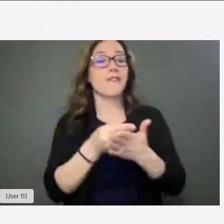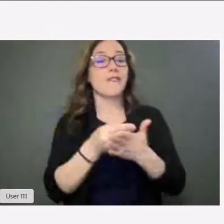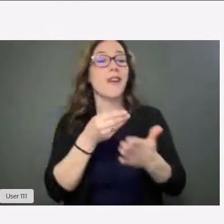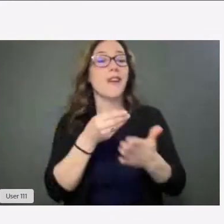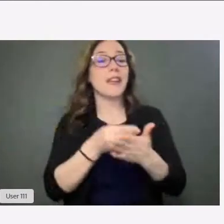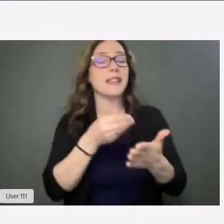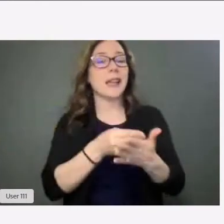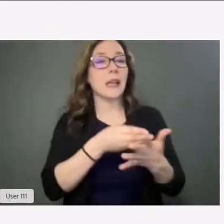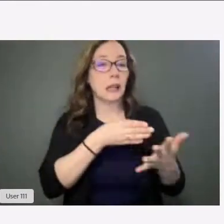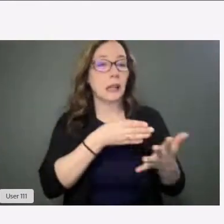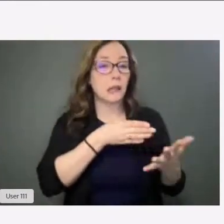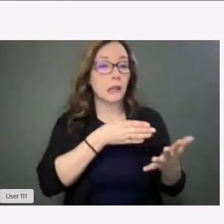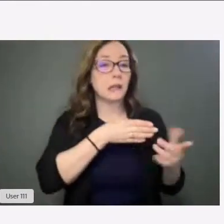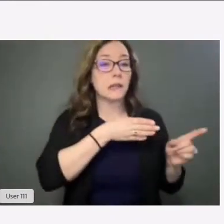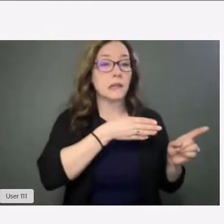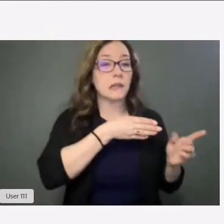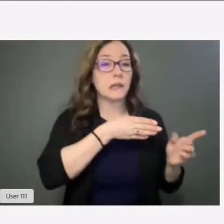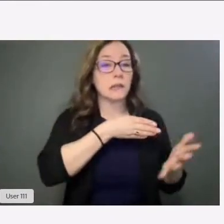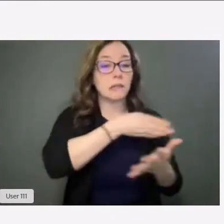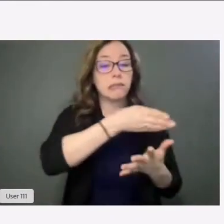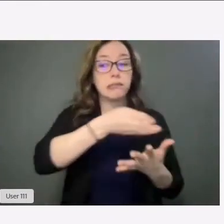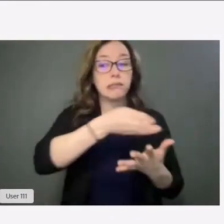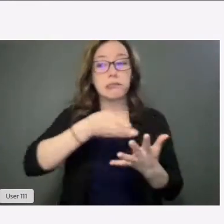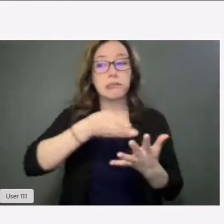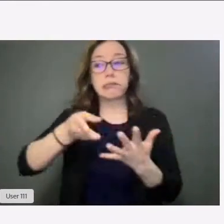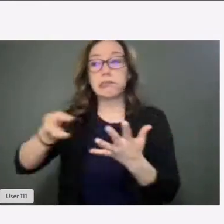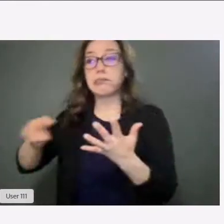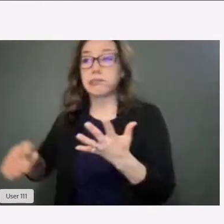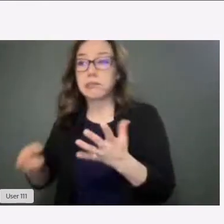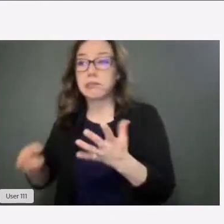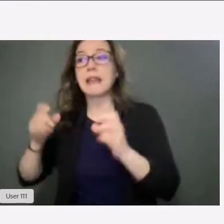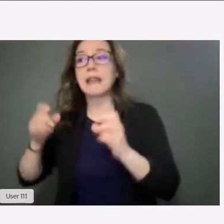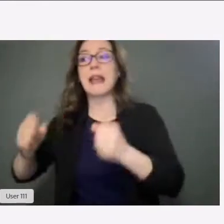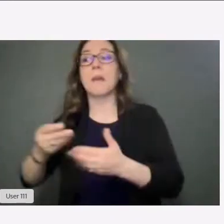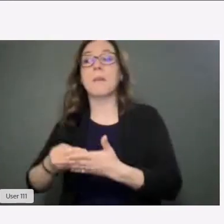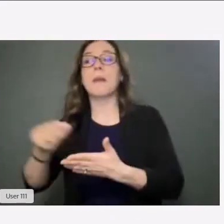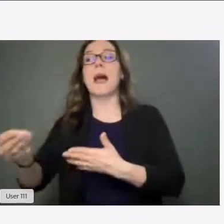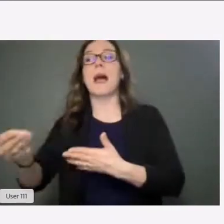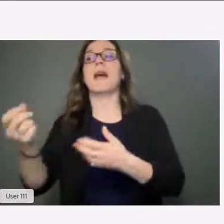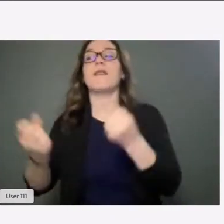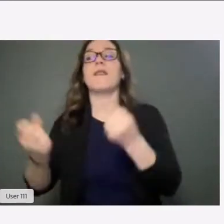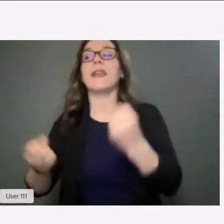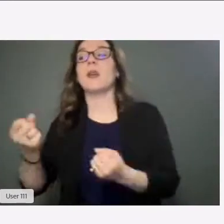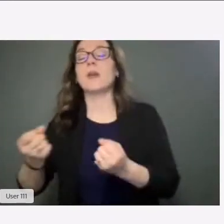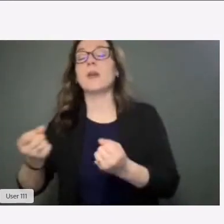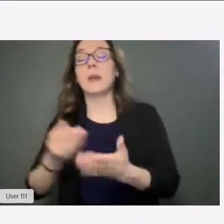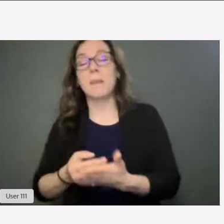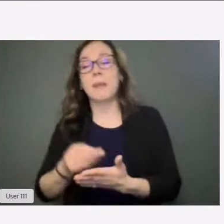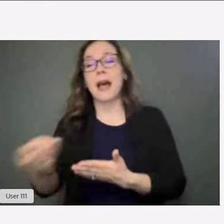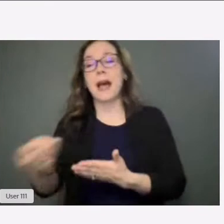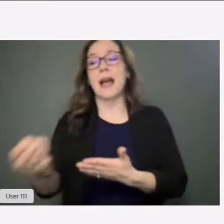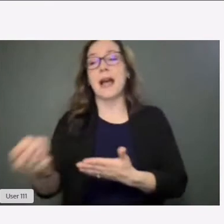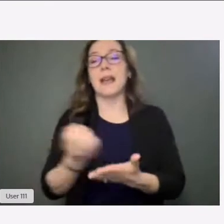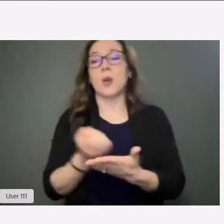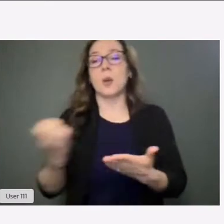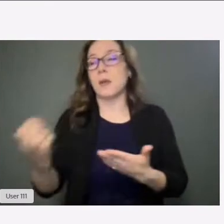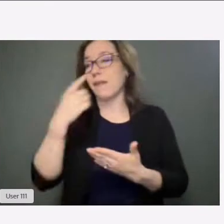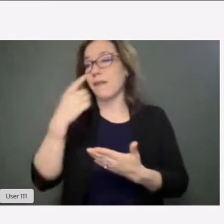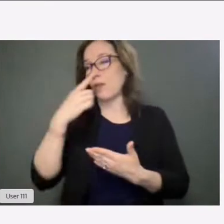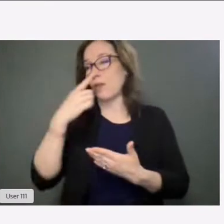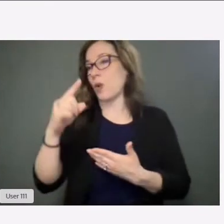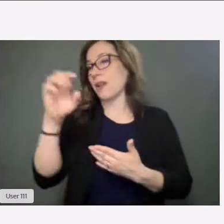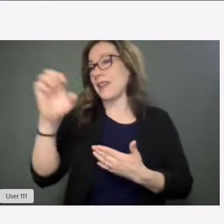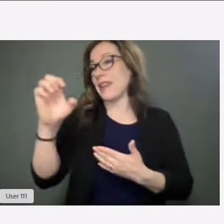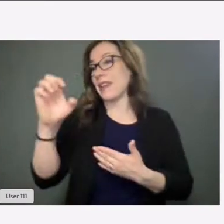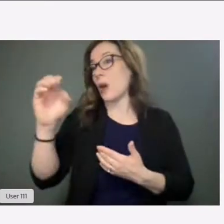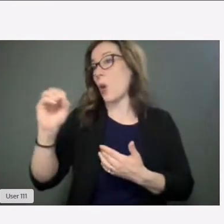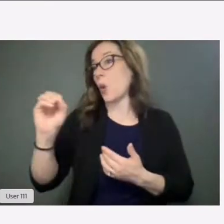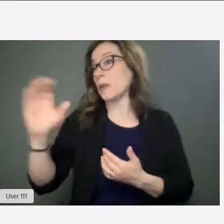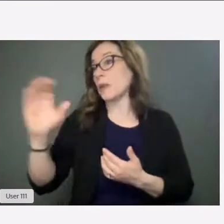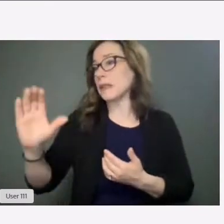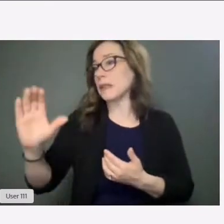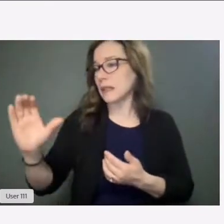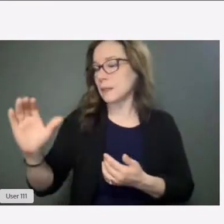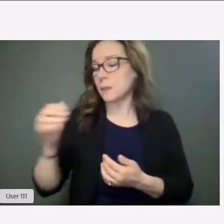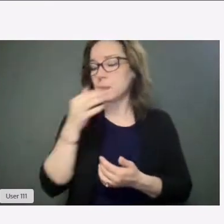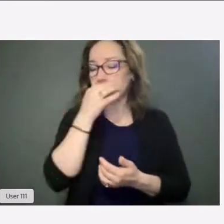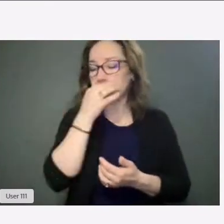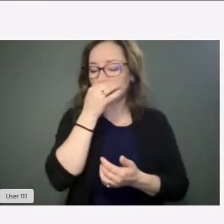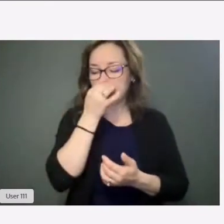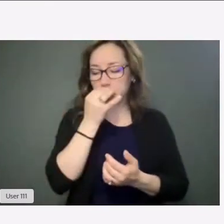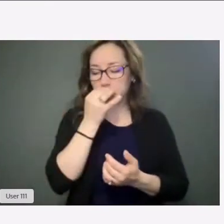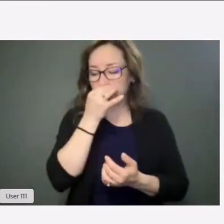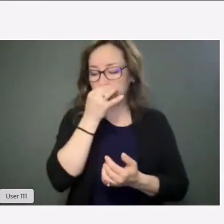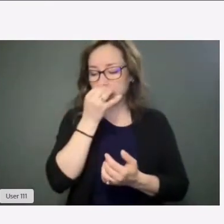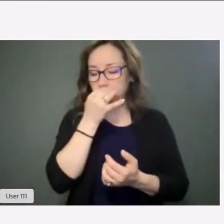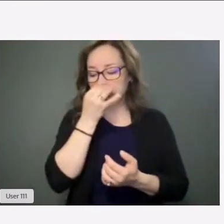find funding to buy vehicles and buy equipment for the EOC and things along